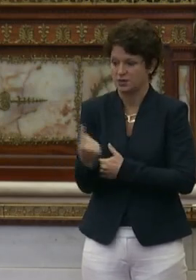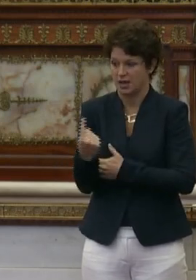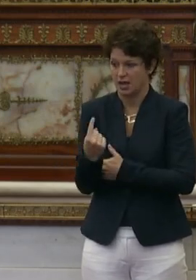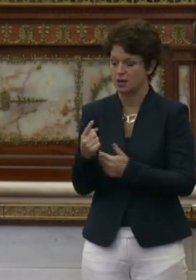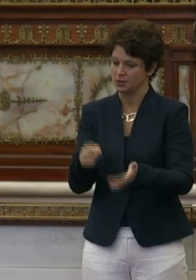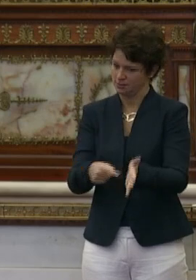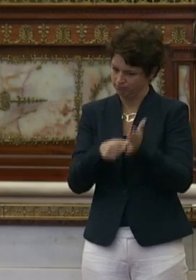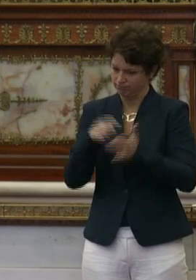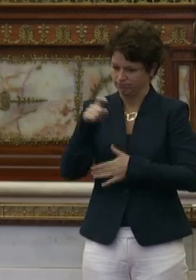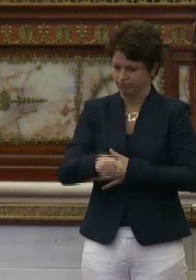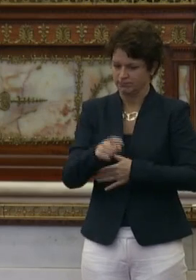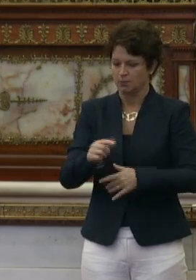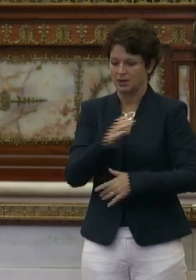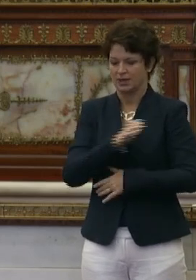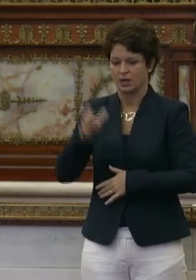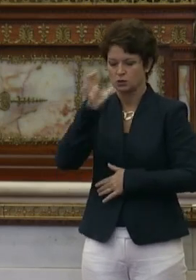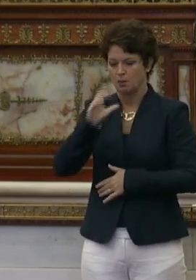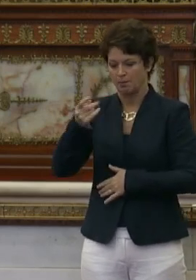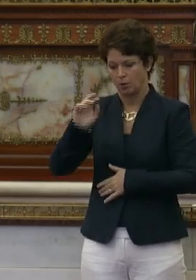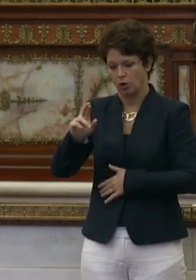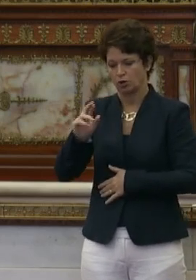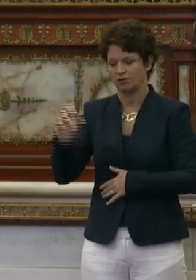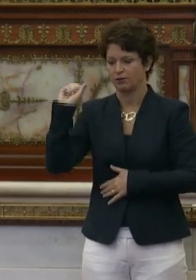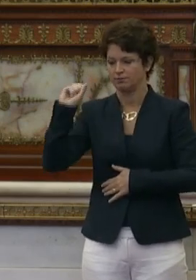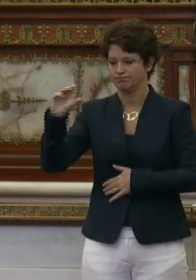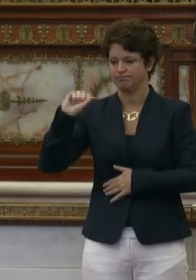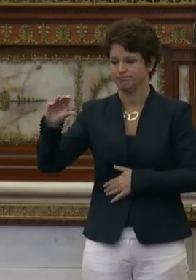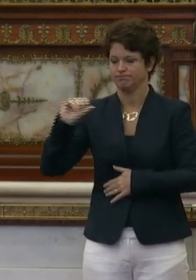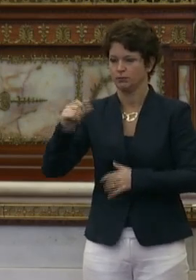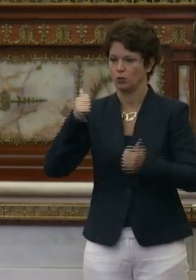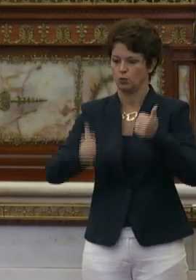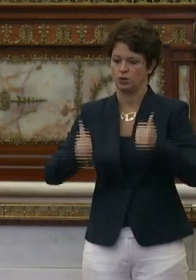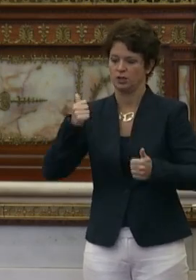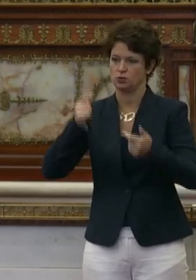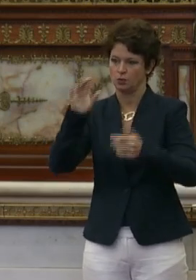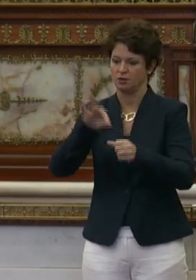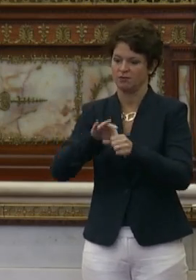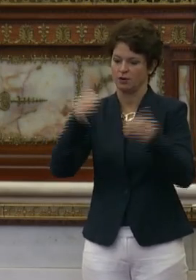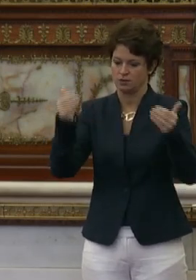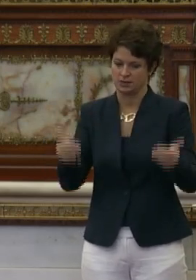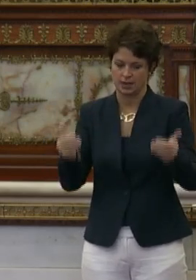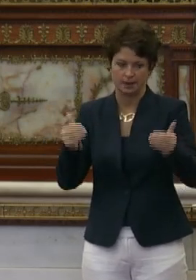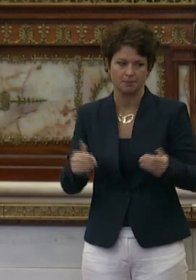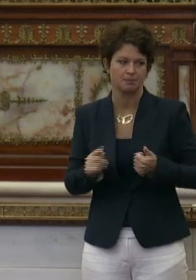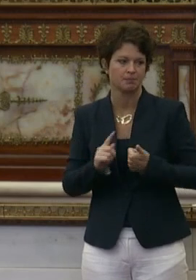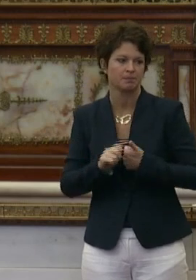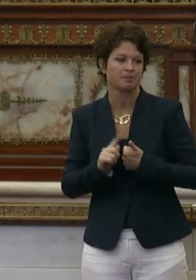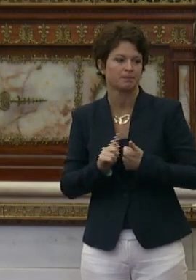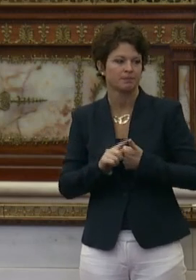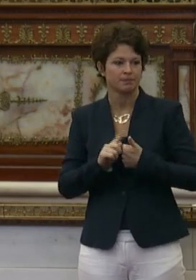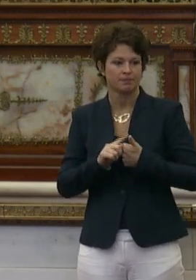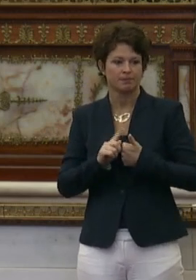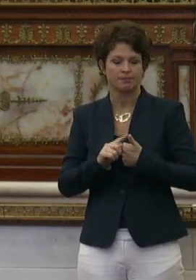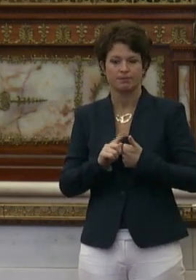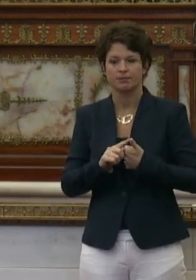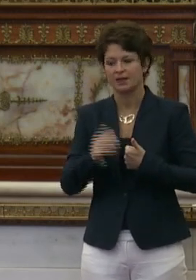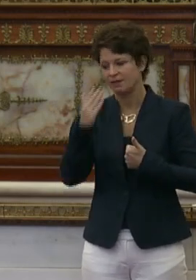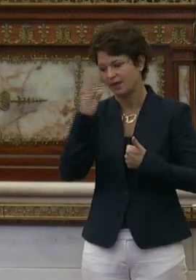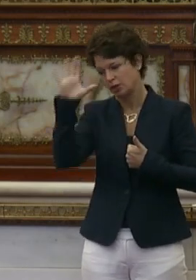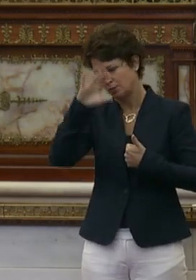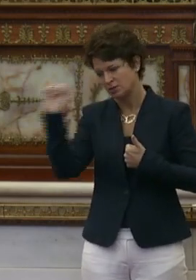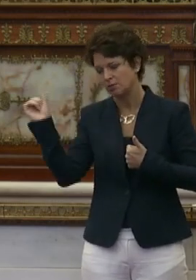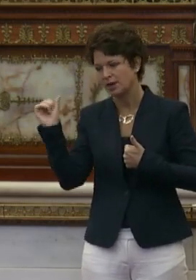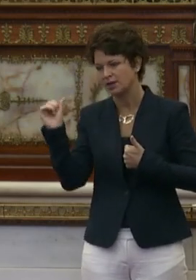therefore recognize Councilwoman Parker for the purpose of calling up those matters for the second reading and final passage calendar. Thank you,